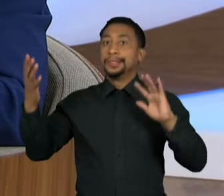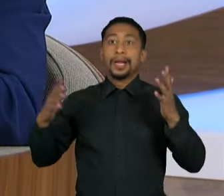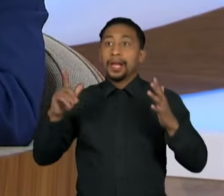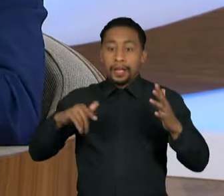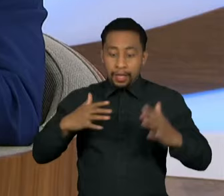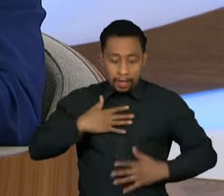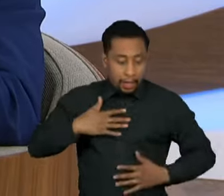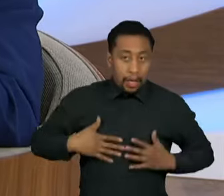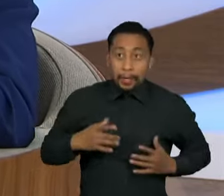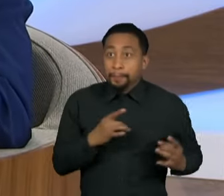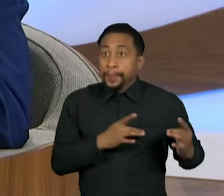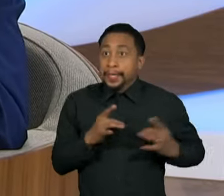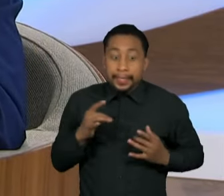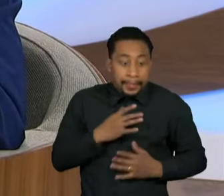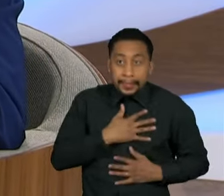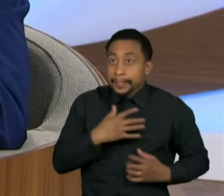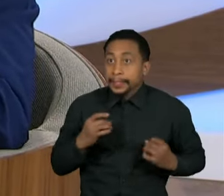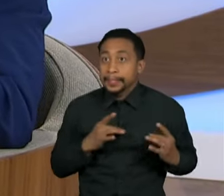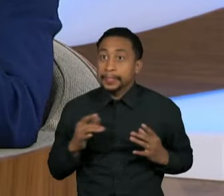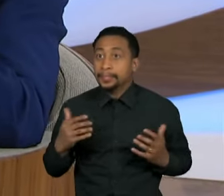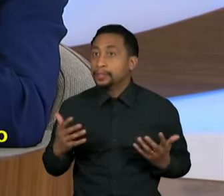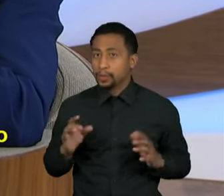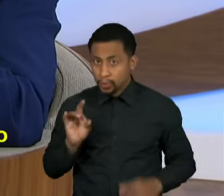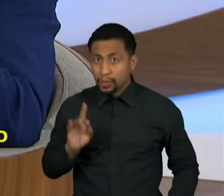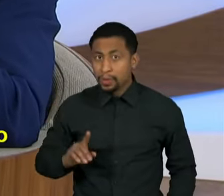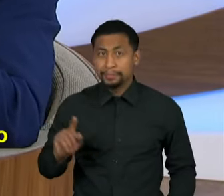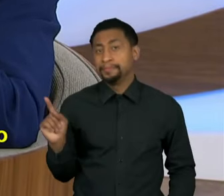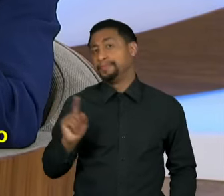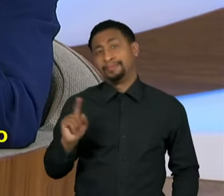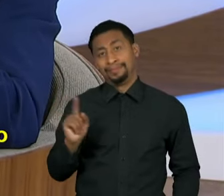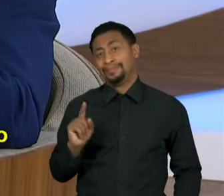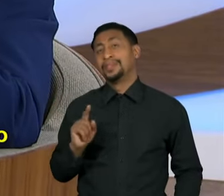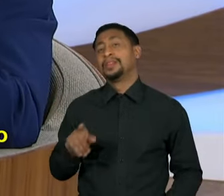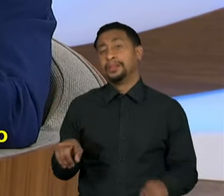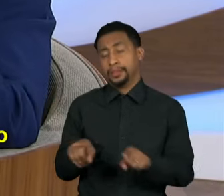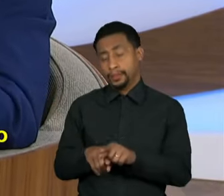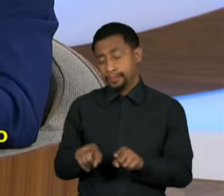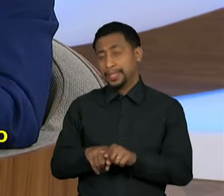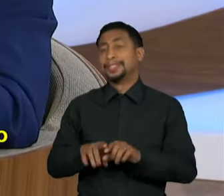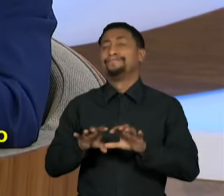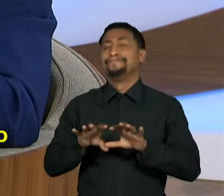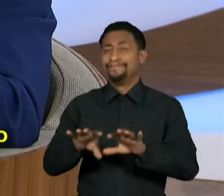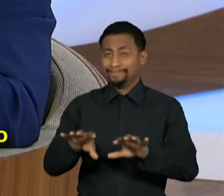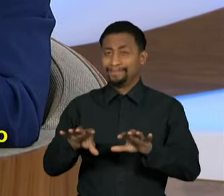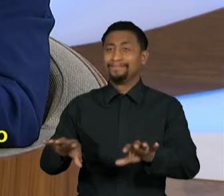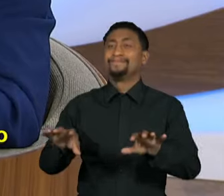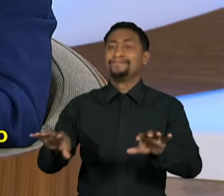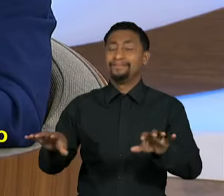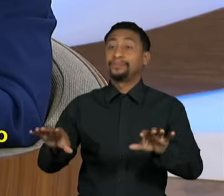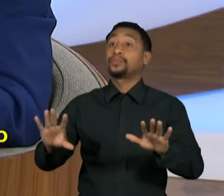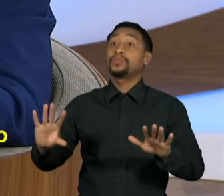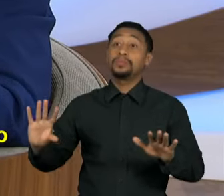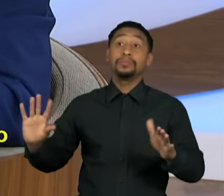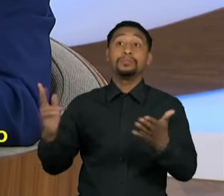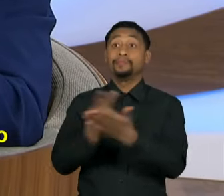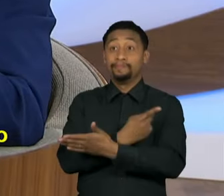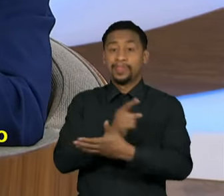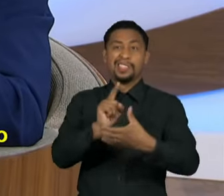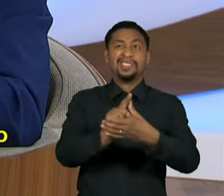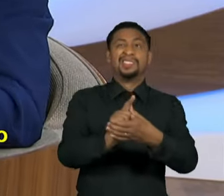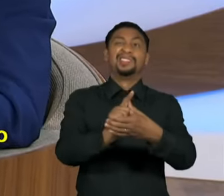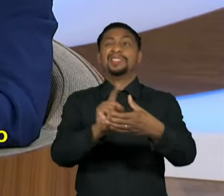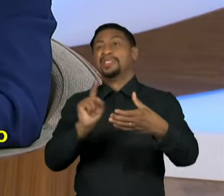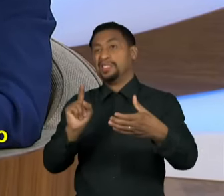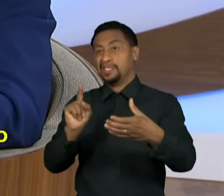of physical fear. They also create and enforce